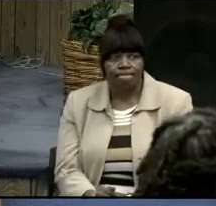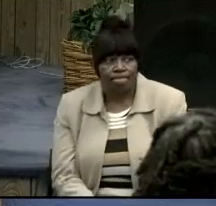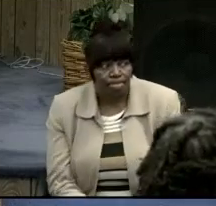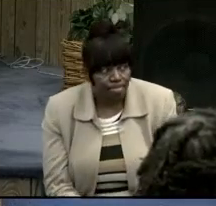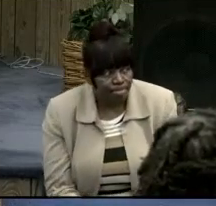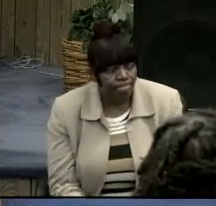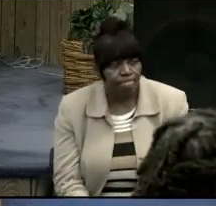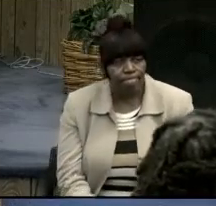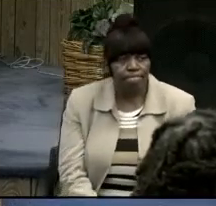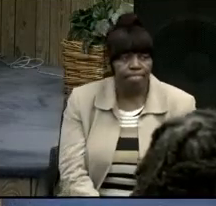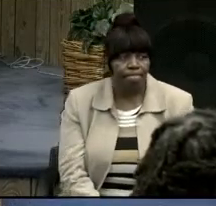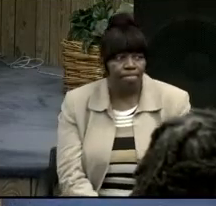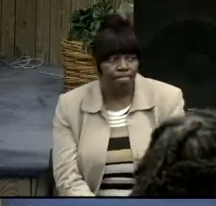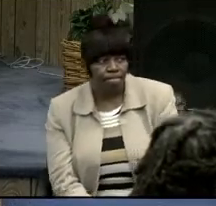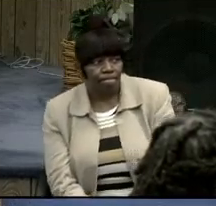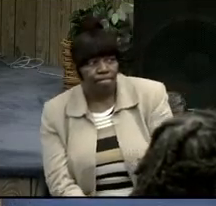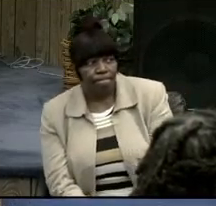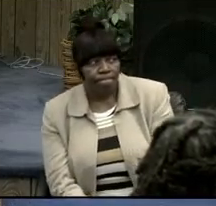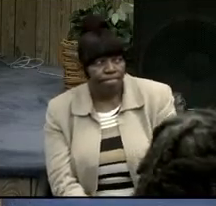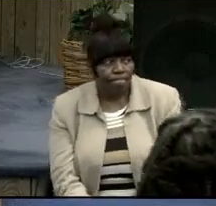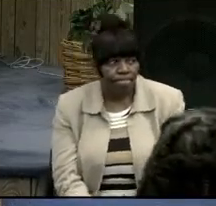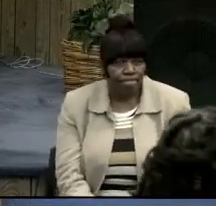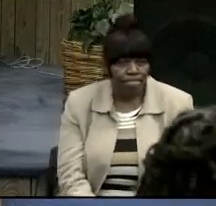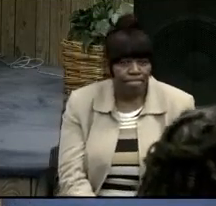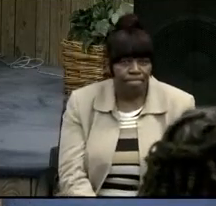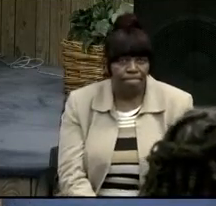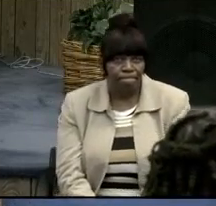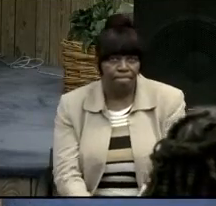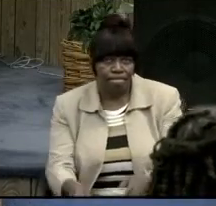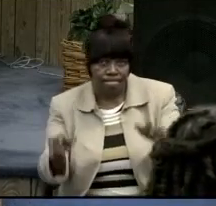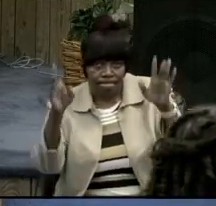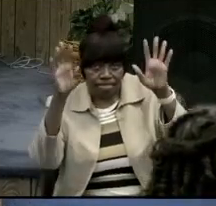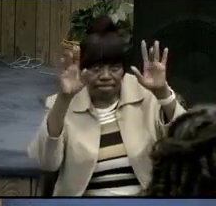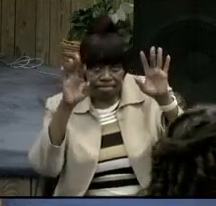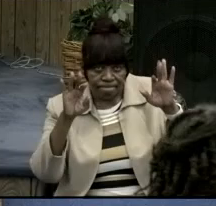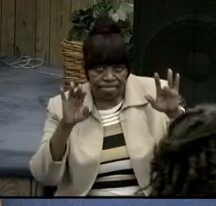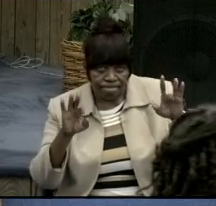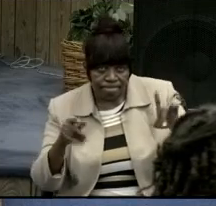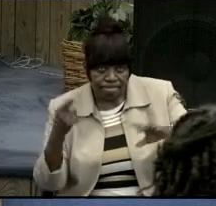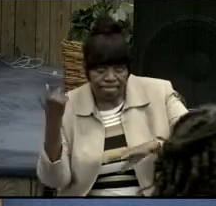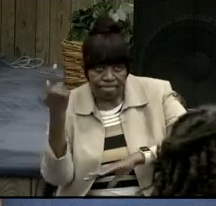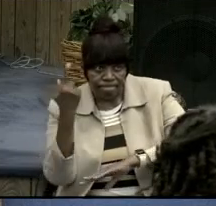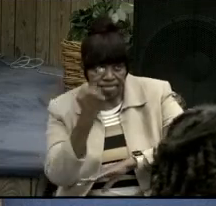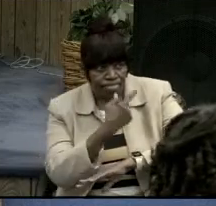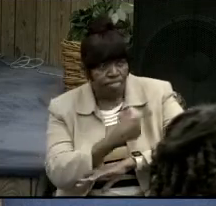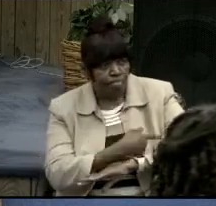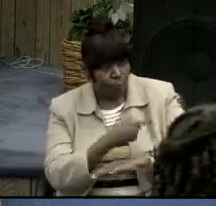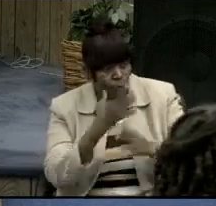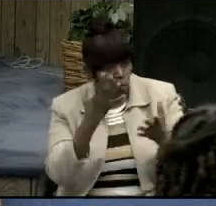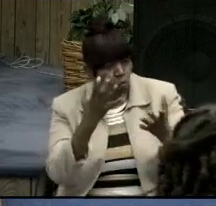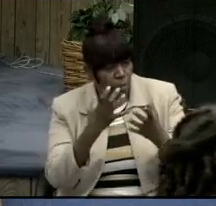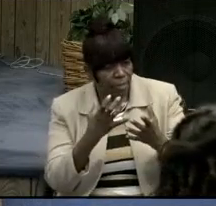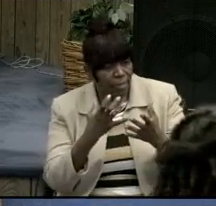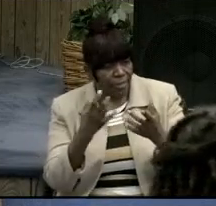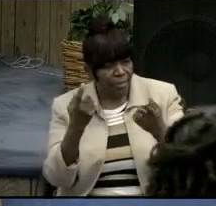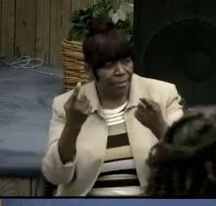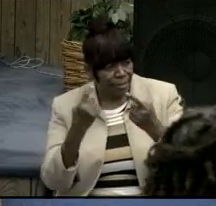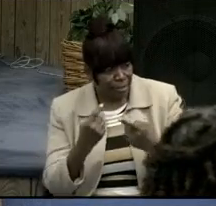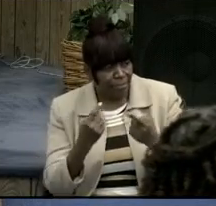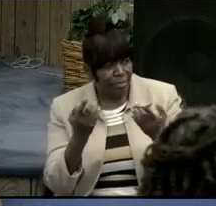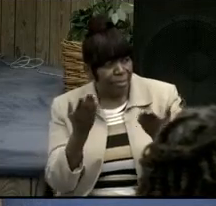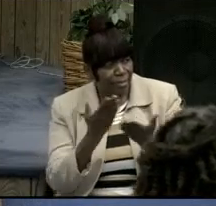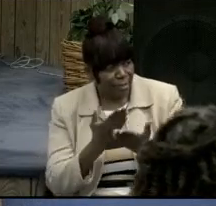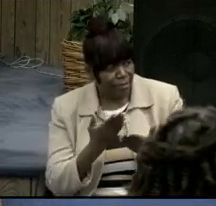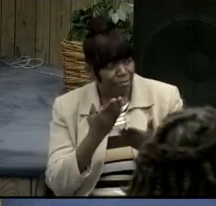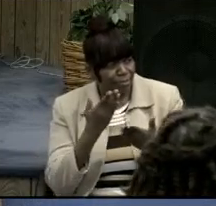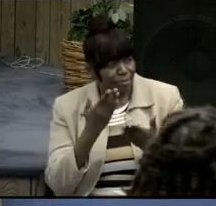Oh, man, I'd love to see the house full on a rainy day. That means you are intentional about getting to the house of the Lord.